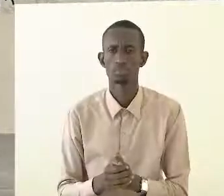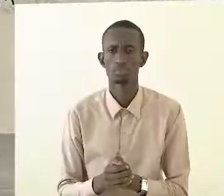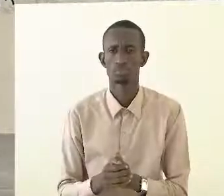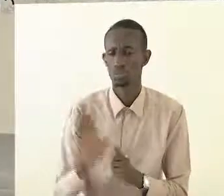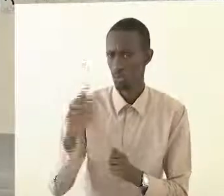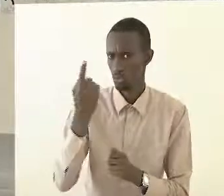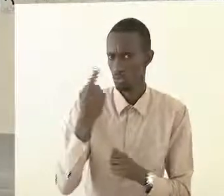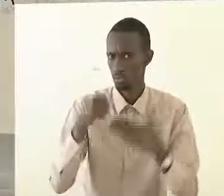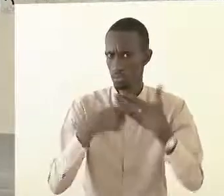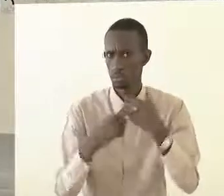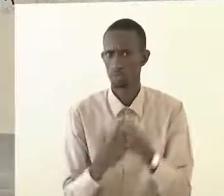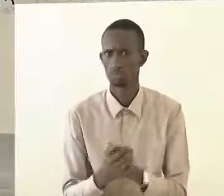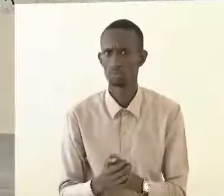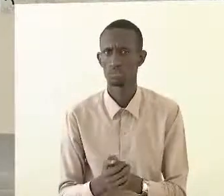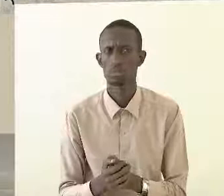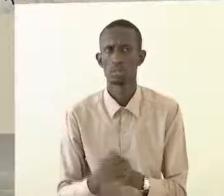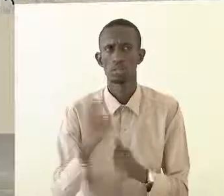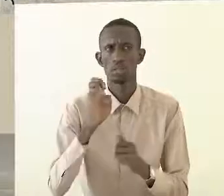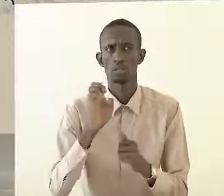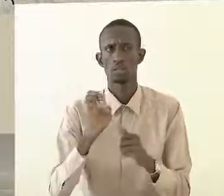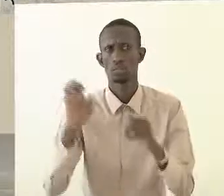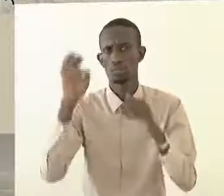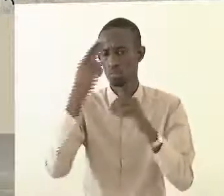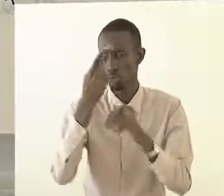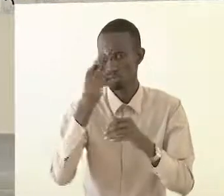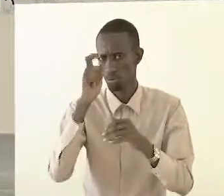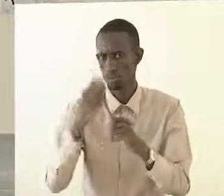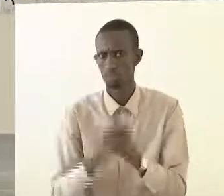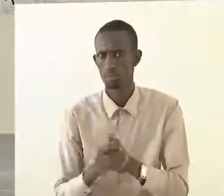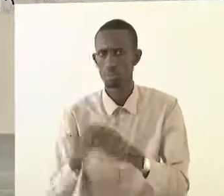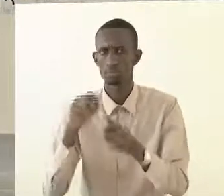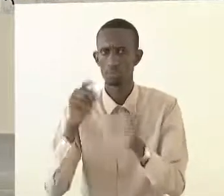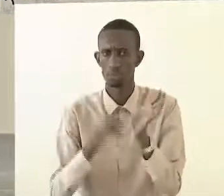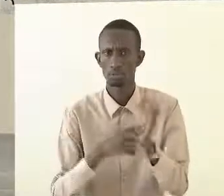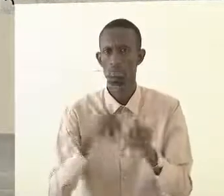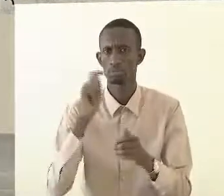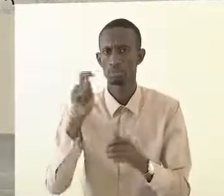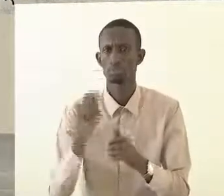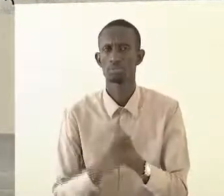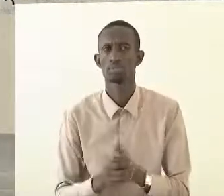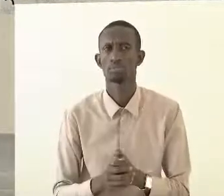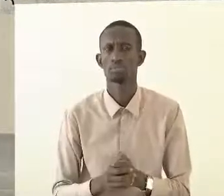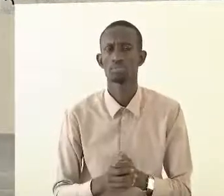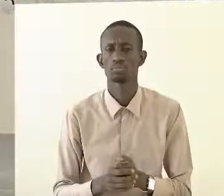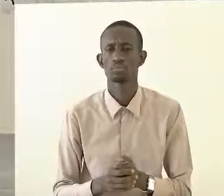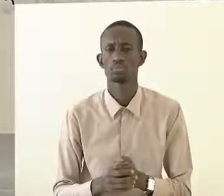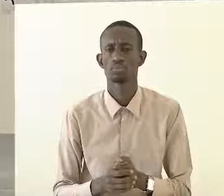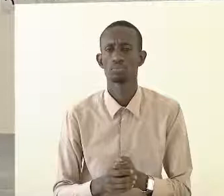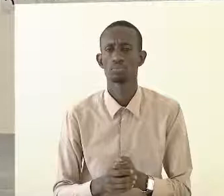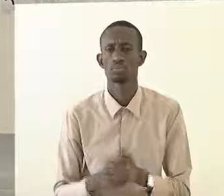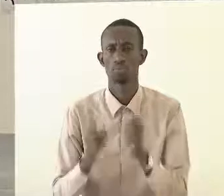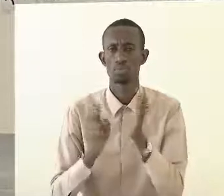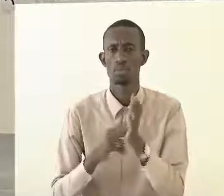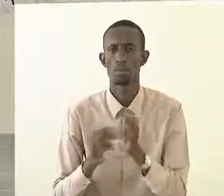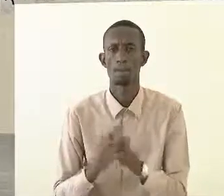1 minus e power 2x to be t, for instance. I change the variable, isn't it?